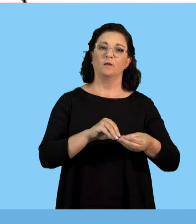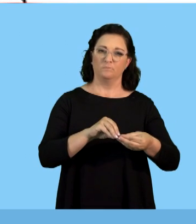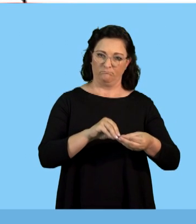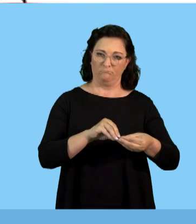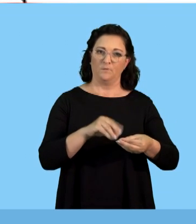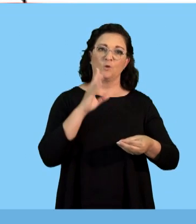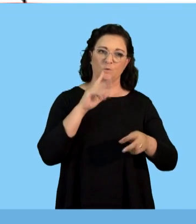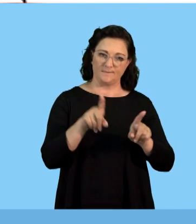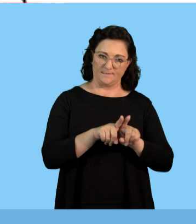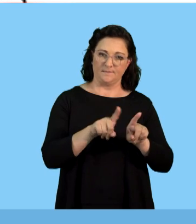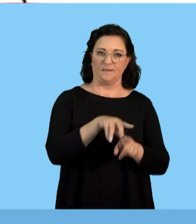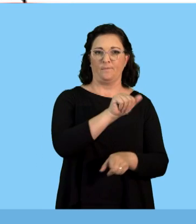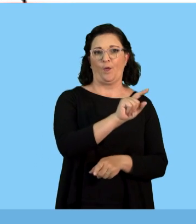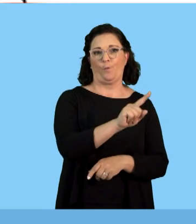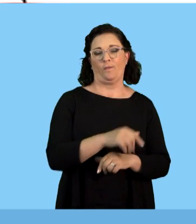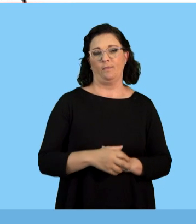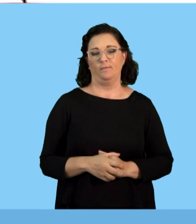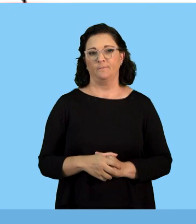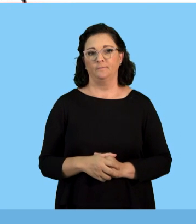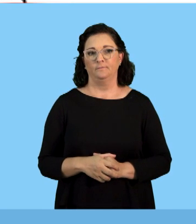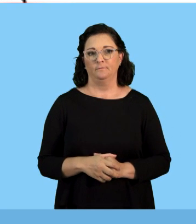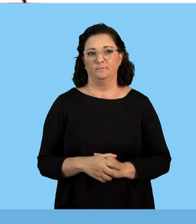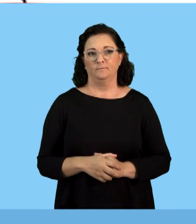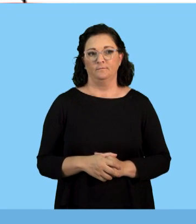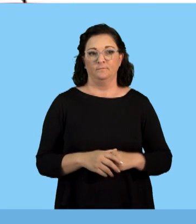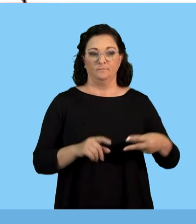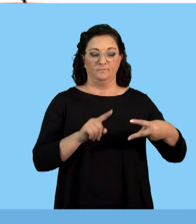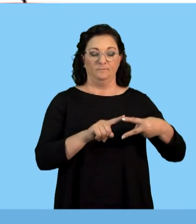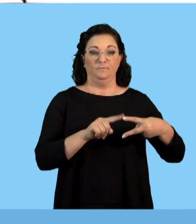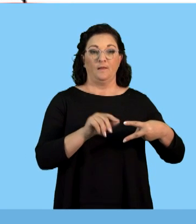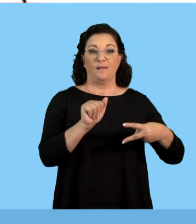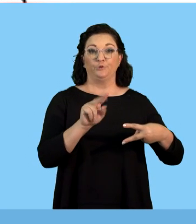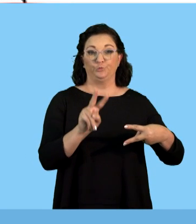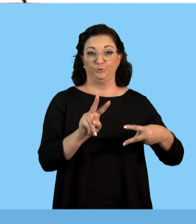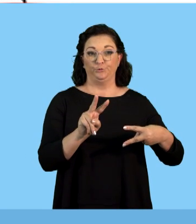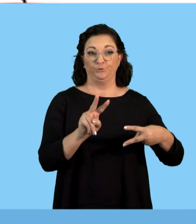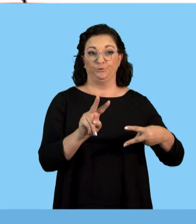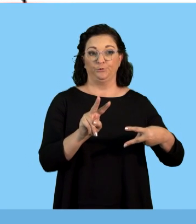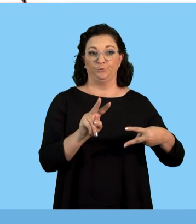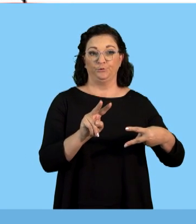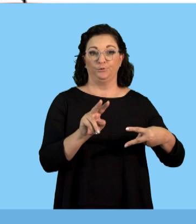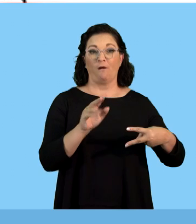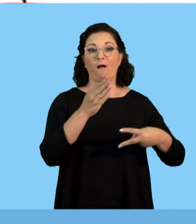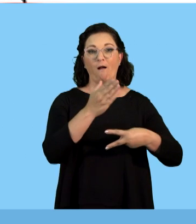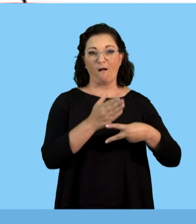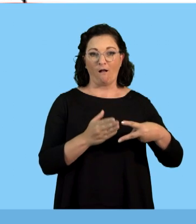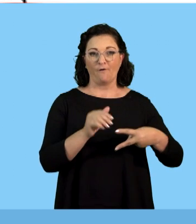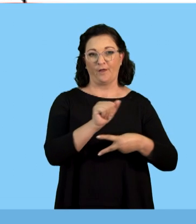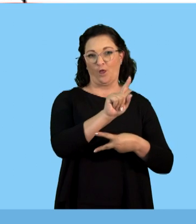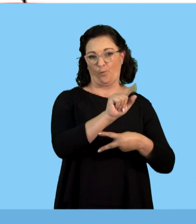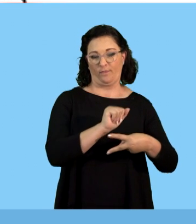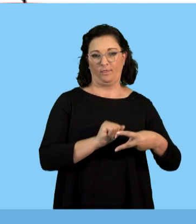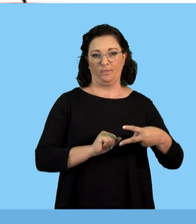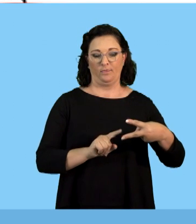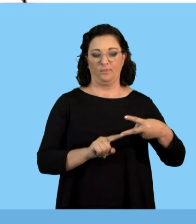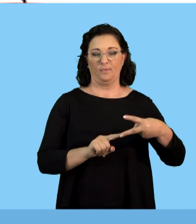A2 and A3, we are going to get A1. So the current strength at A2 is half that at A1. The current strength again